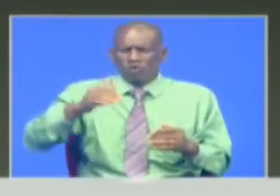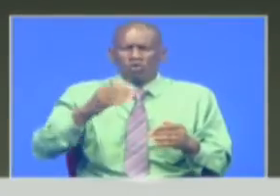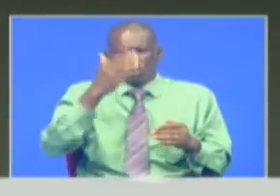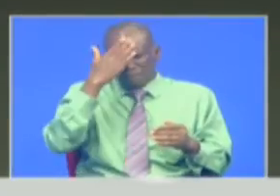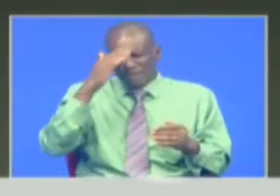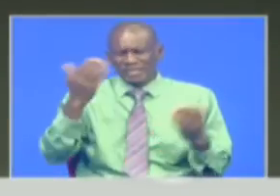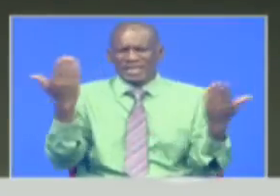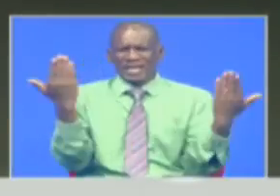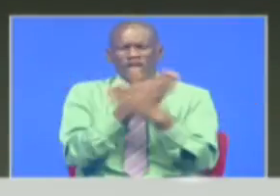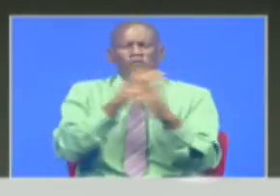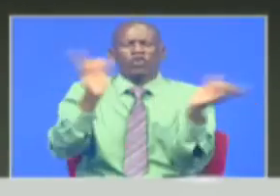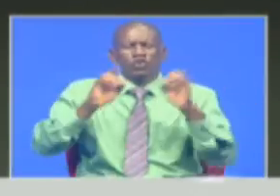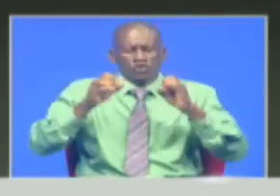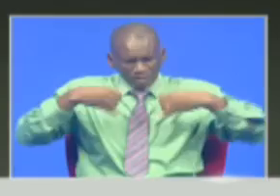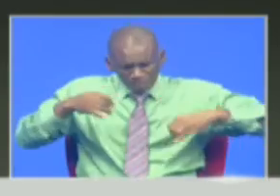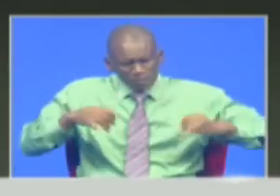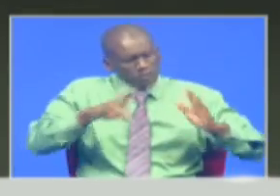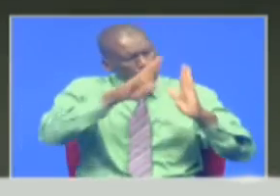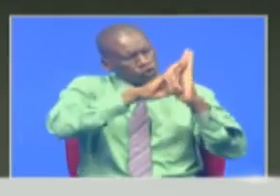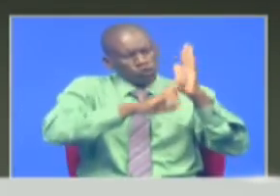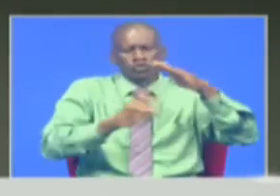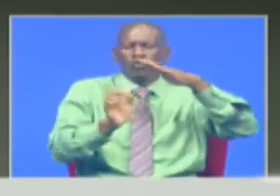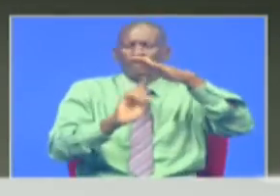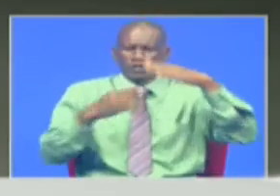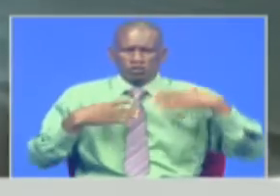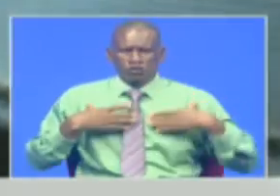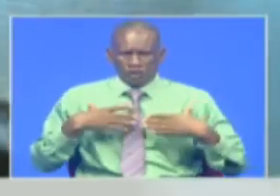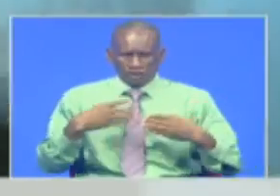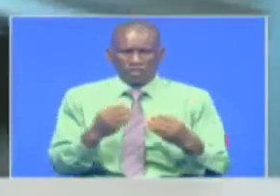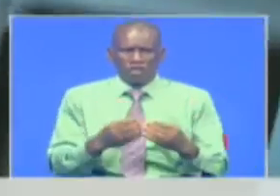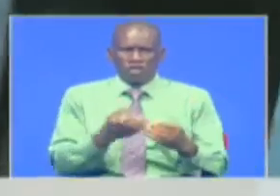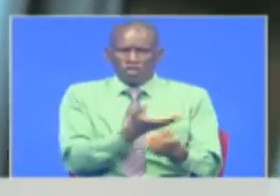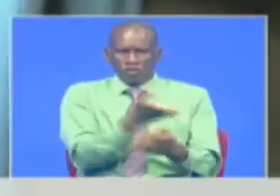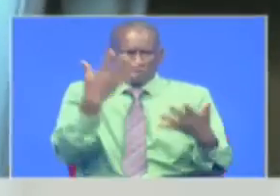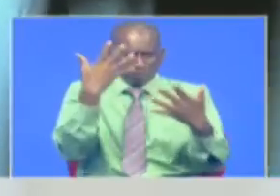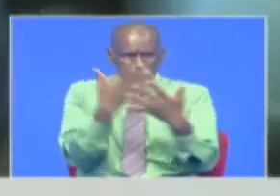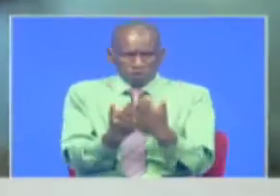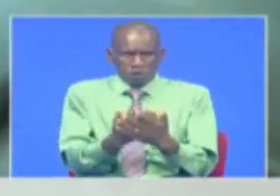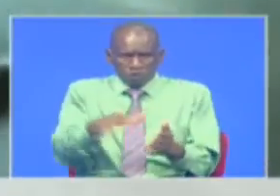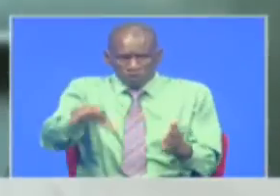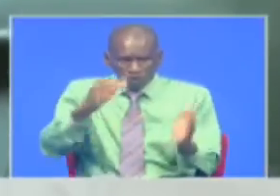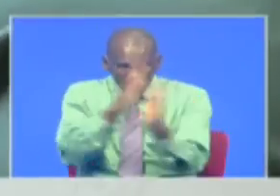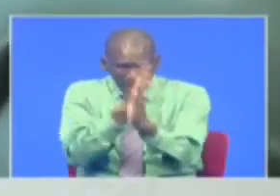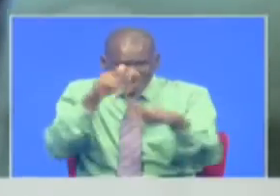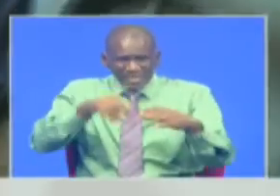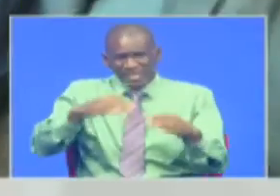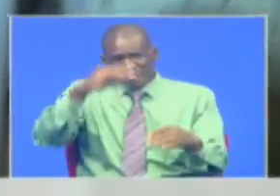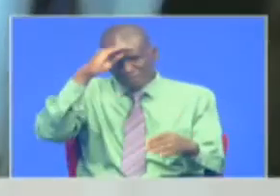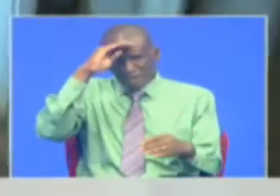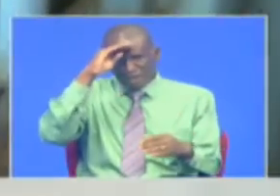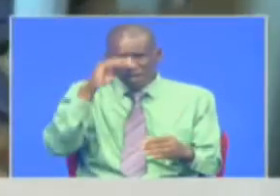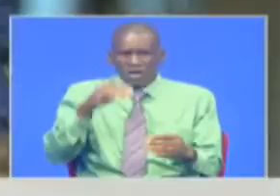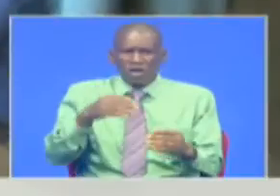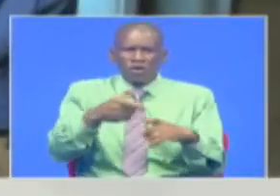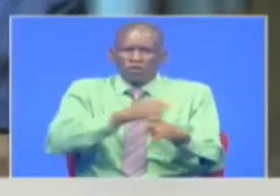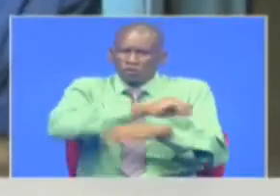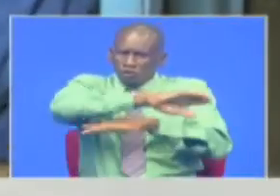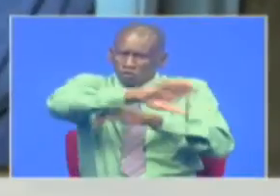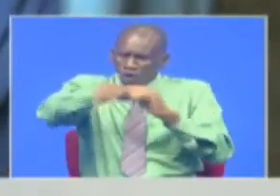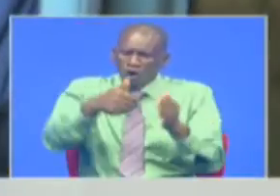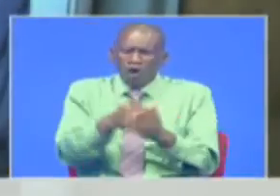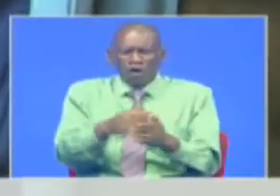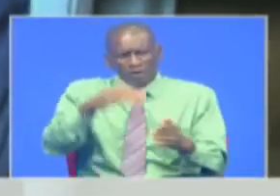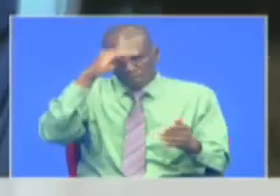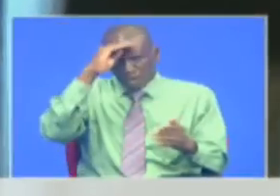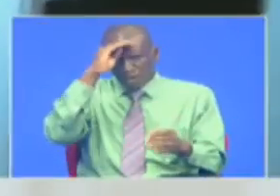COVID-19 rules. Many of those arrested were found hiding in bars. Out of all the social joints we have